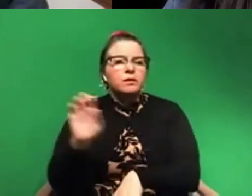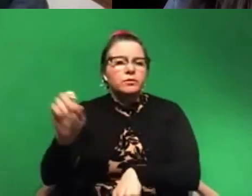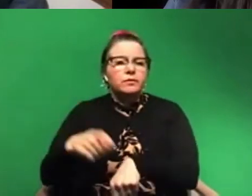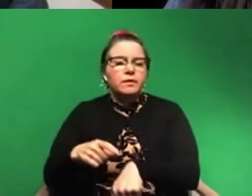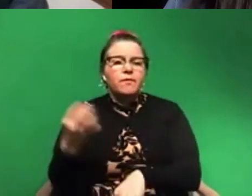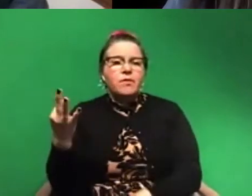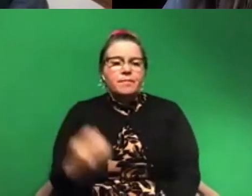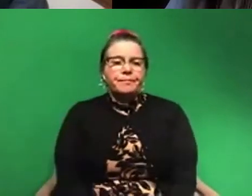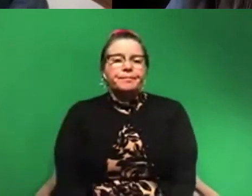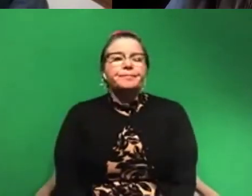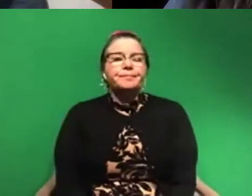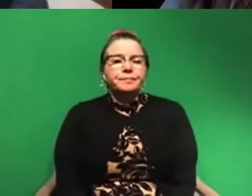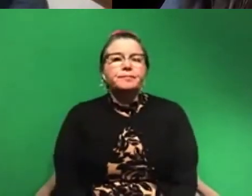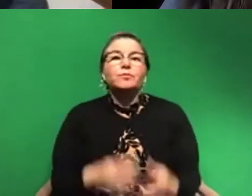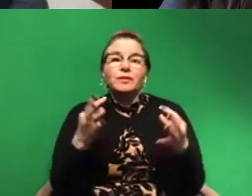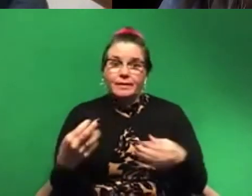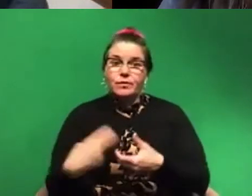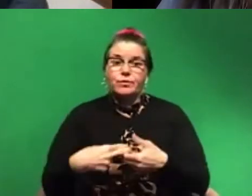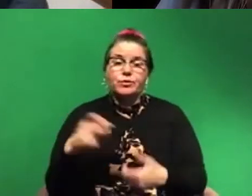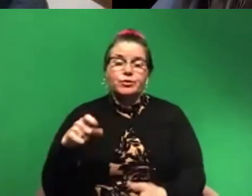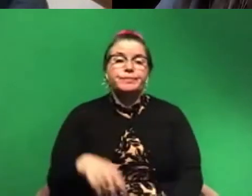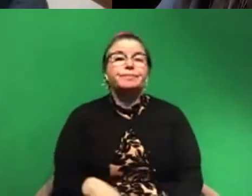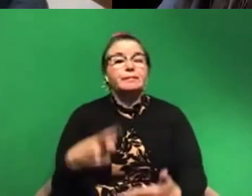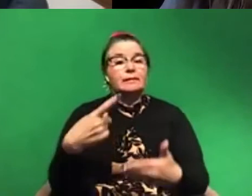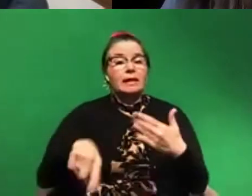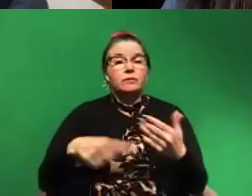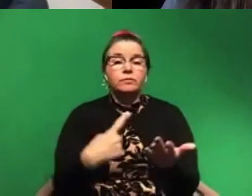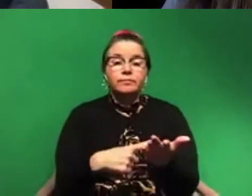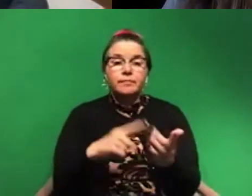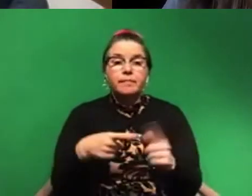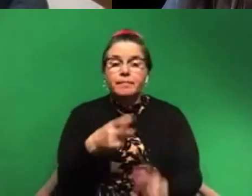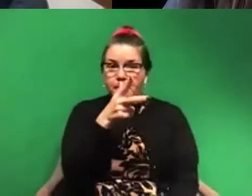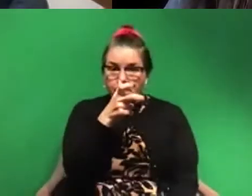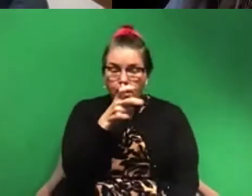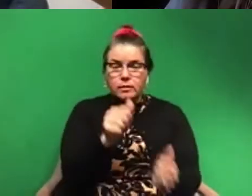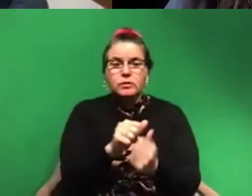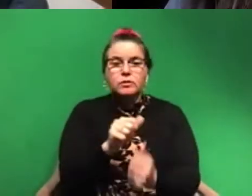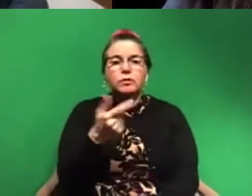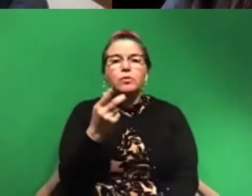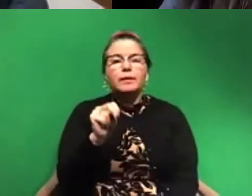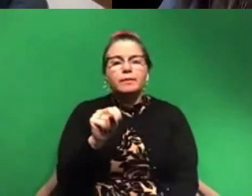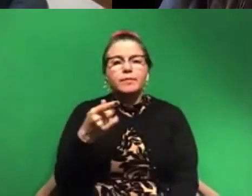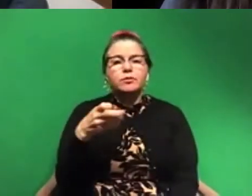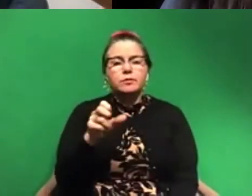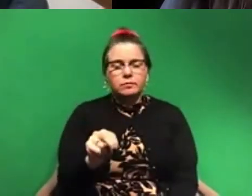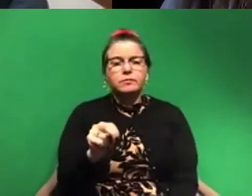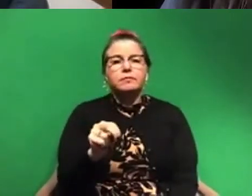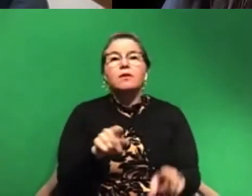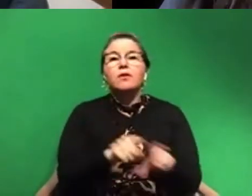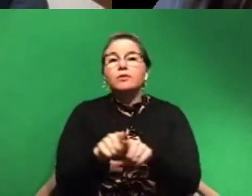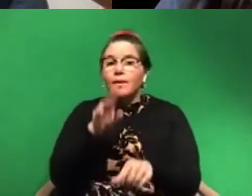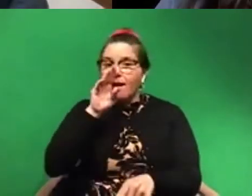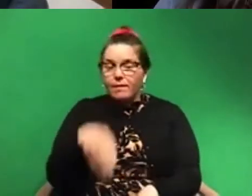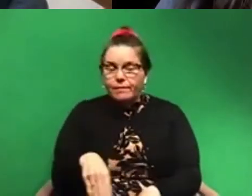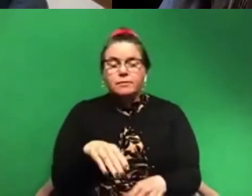should definitely be here for that. Next week, we're talking about bugs with Gwen Pearson. We're also talking about elephants and all about